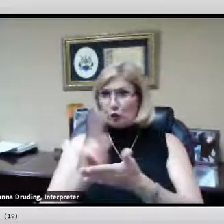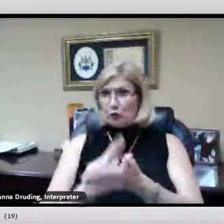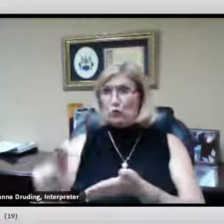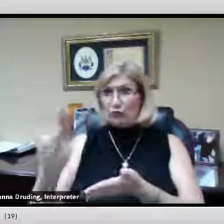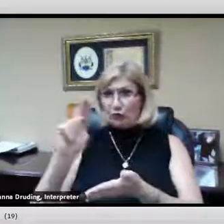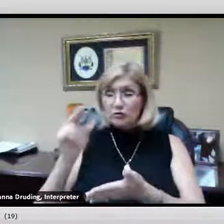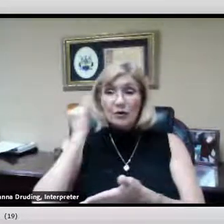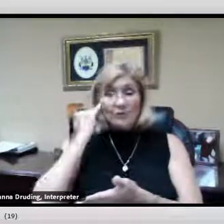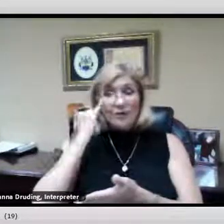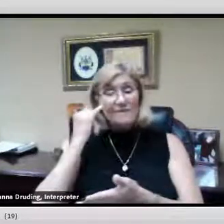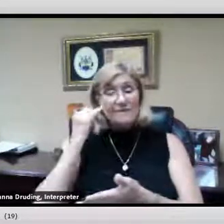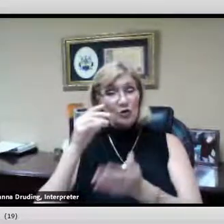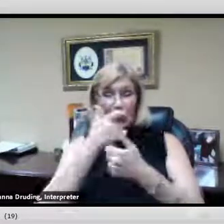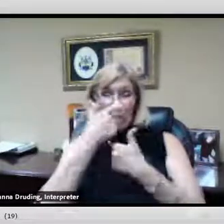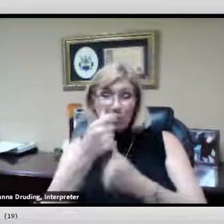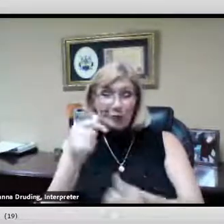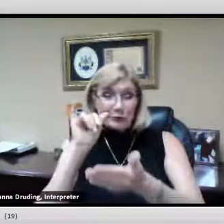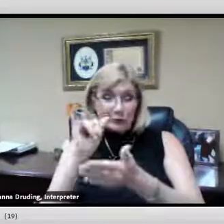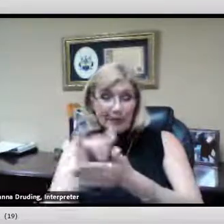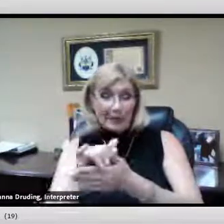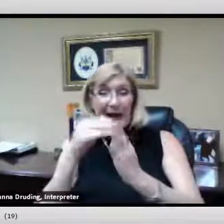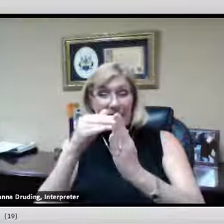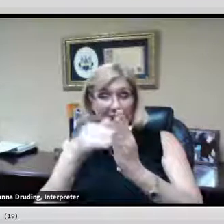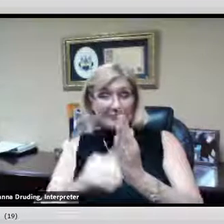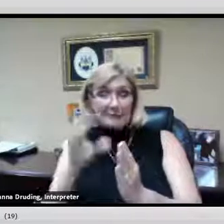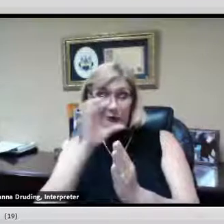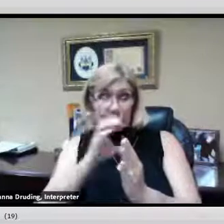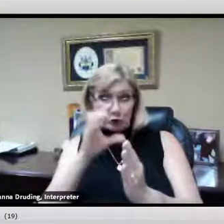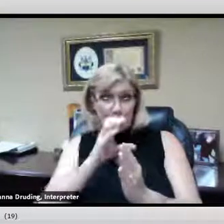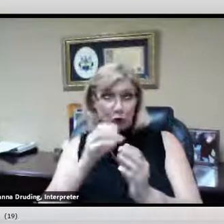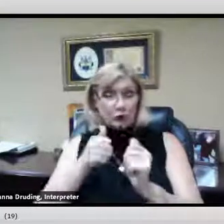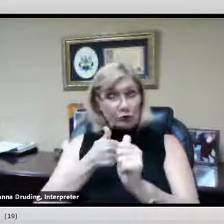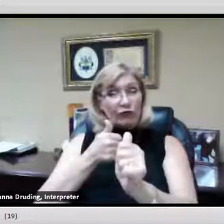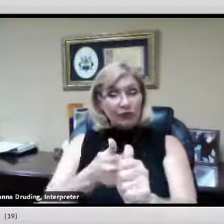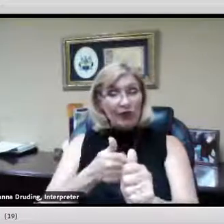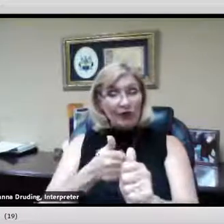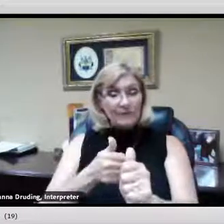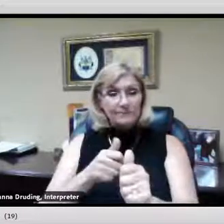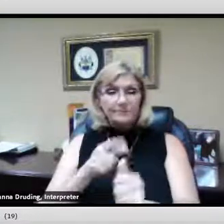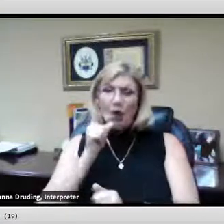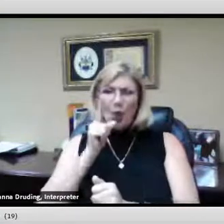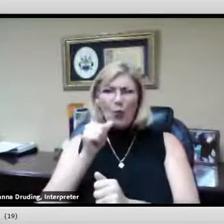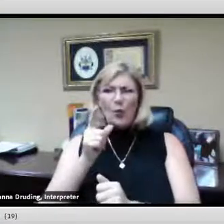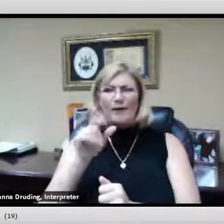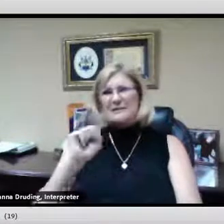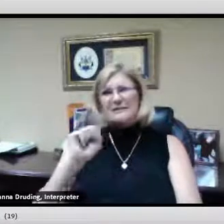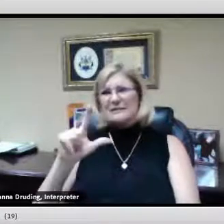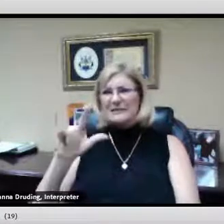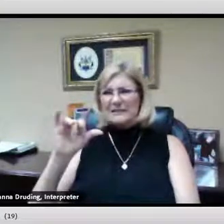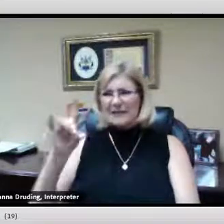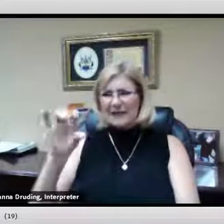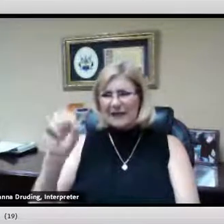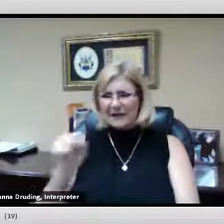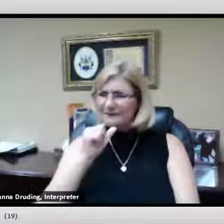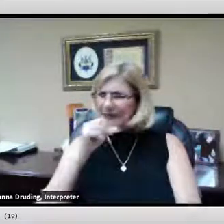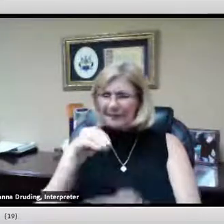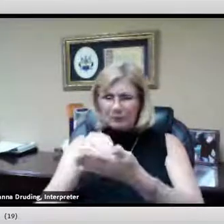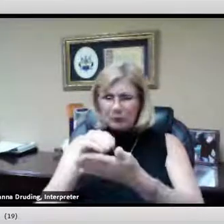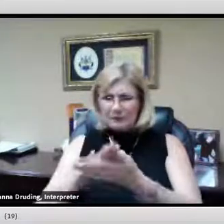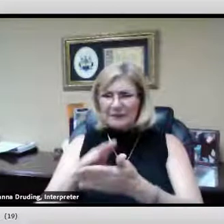systems librarianship, a very helpful listserv to follow. And I was also, one of the slides that I didn't put on this list is